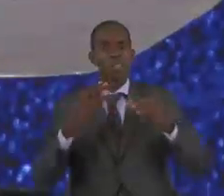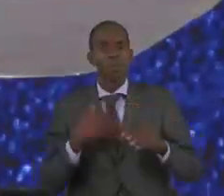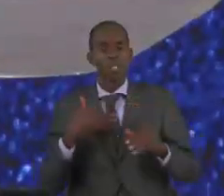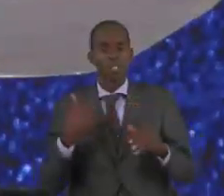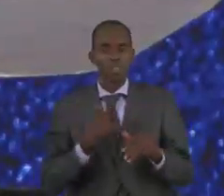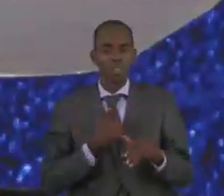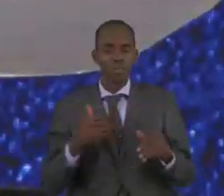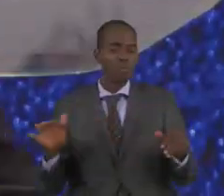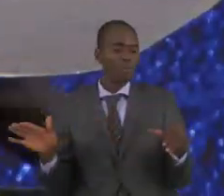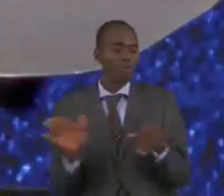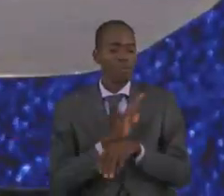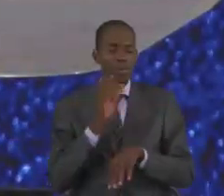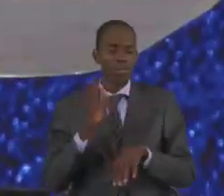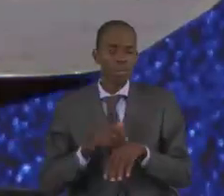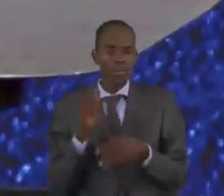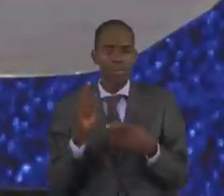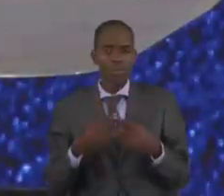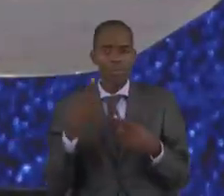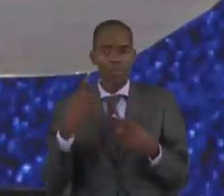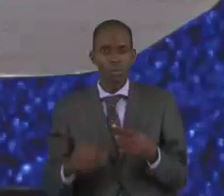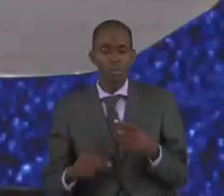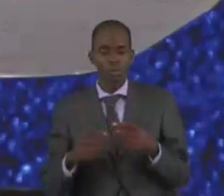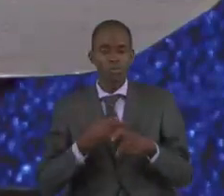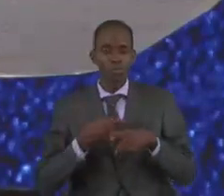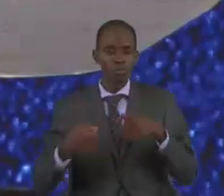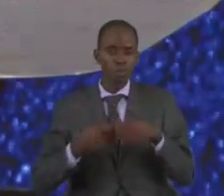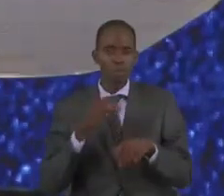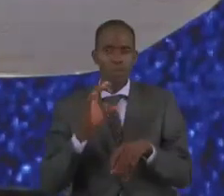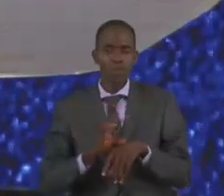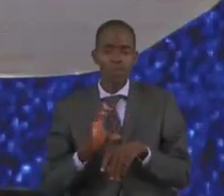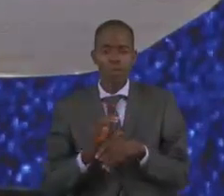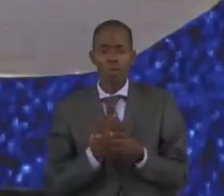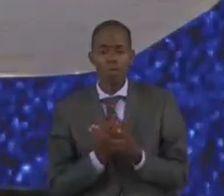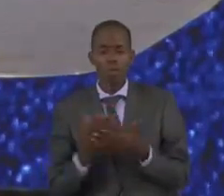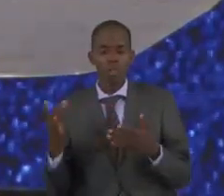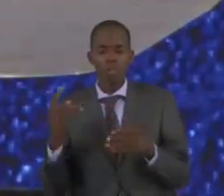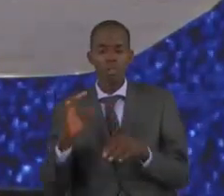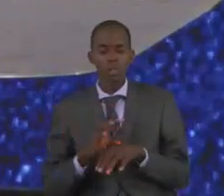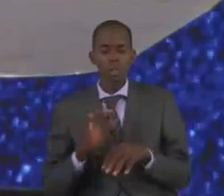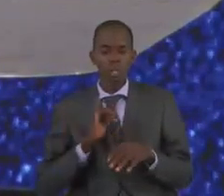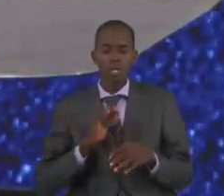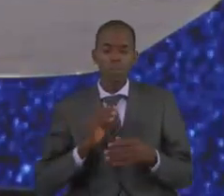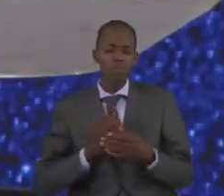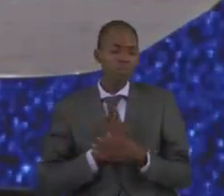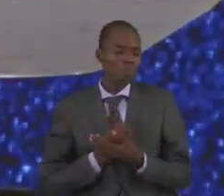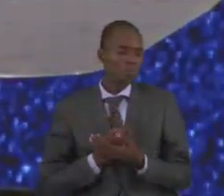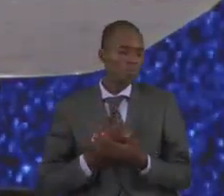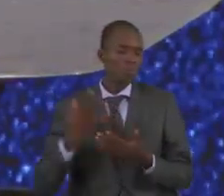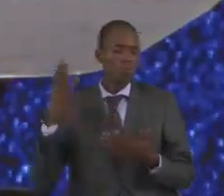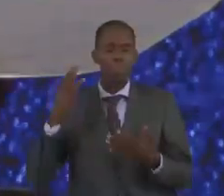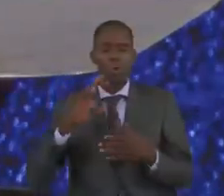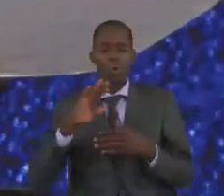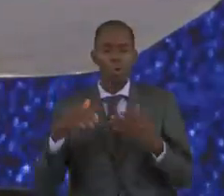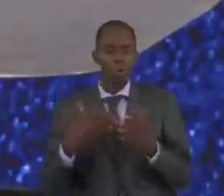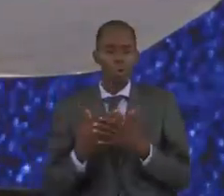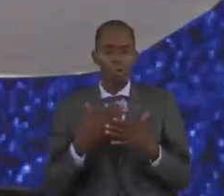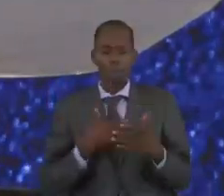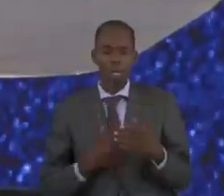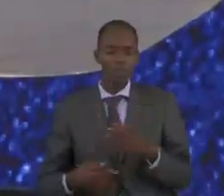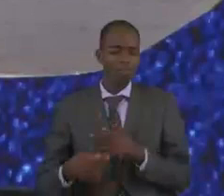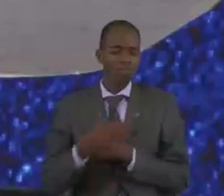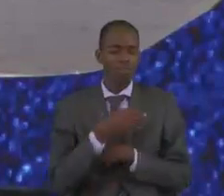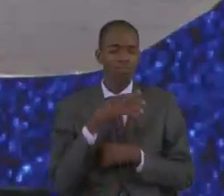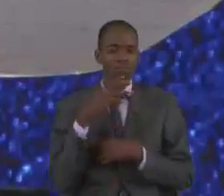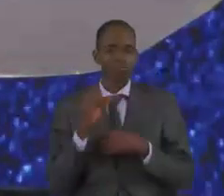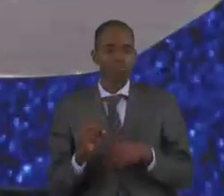the church and wasting the church. I spent all my days, all my energy, all